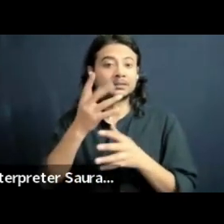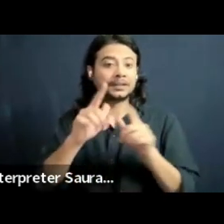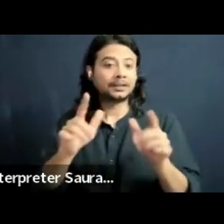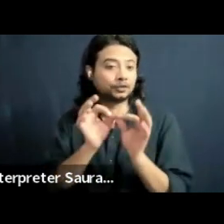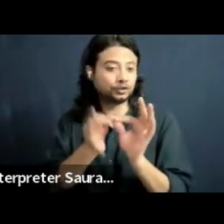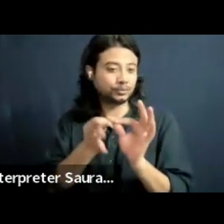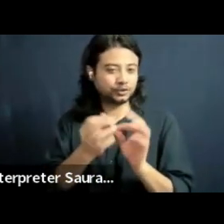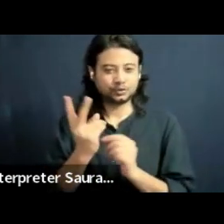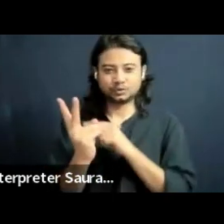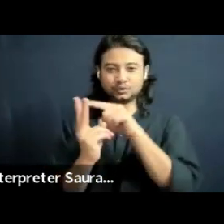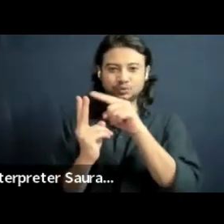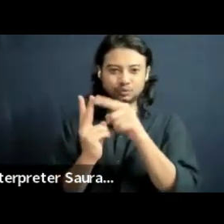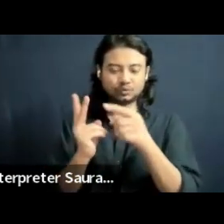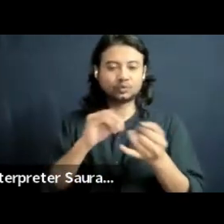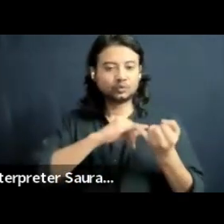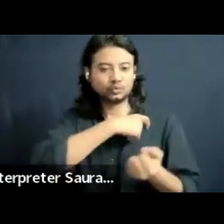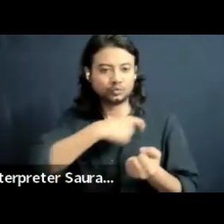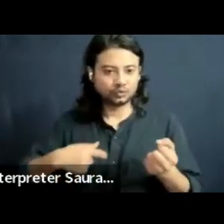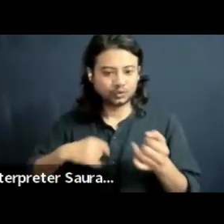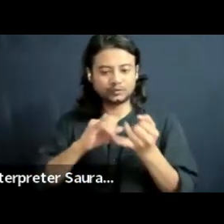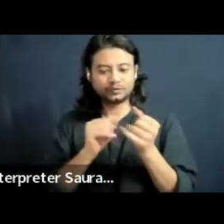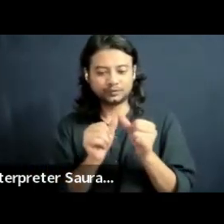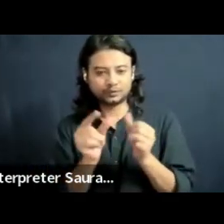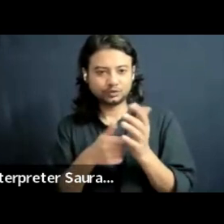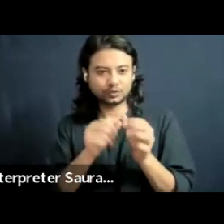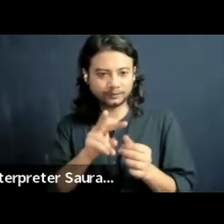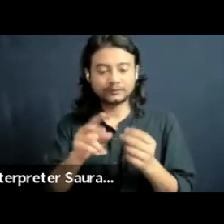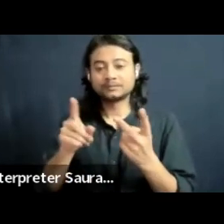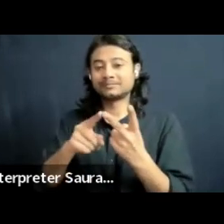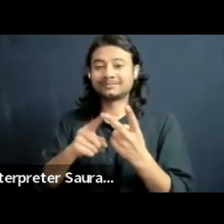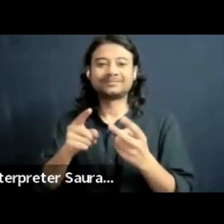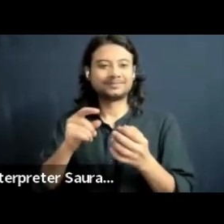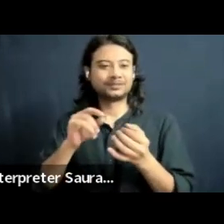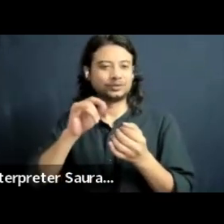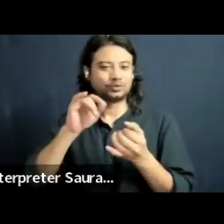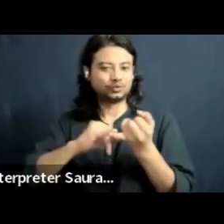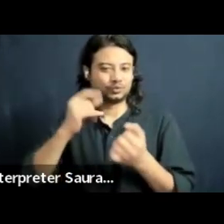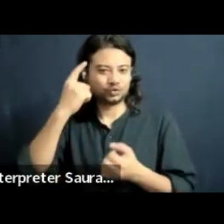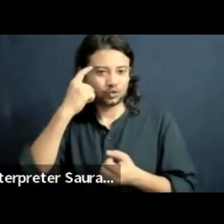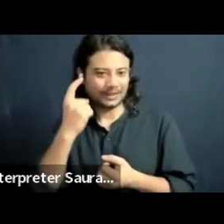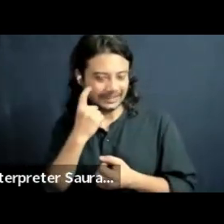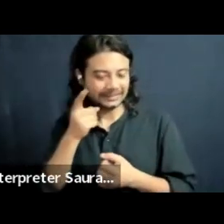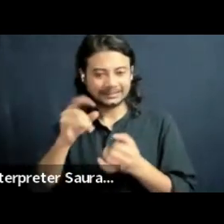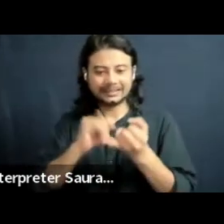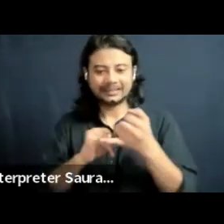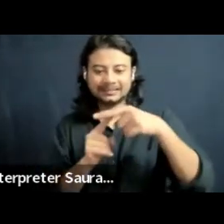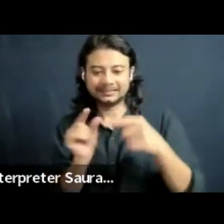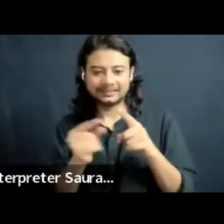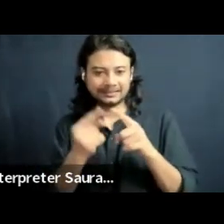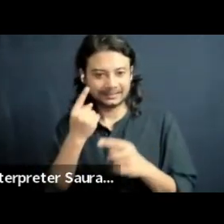Stuti. They will be here to navigate to help people who have joined, who are people with